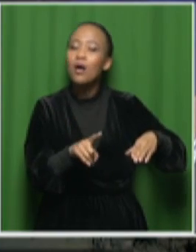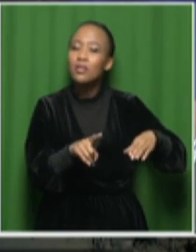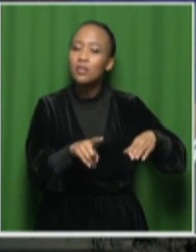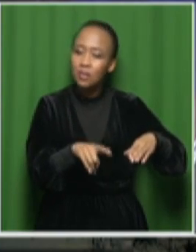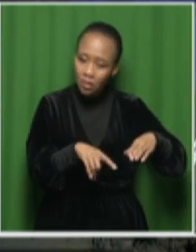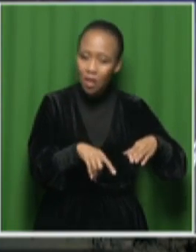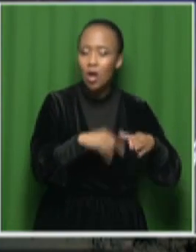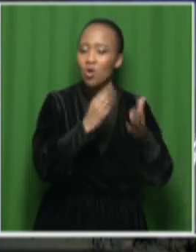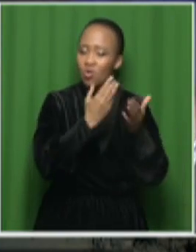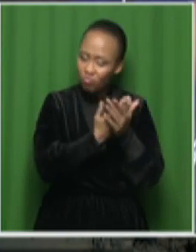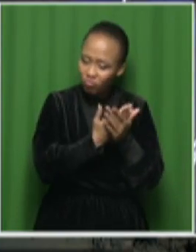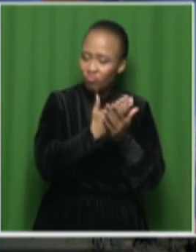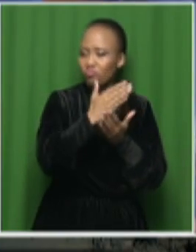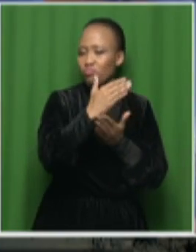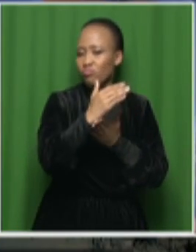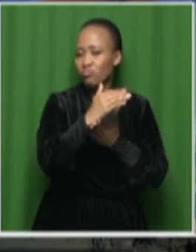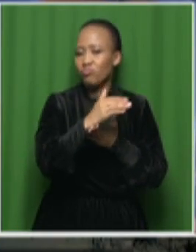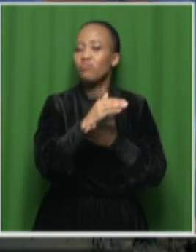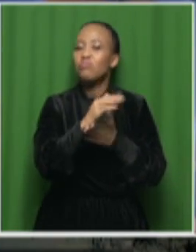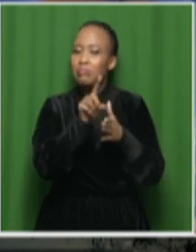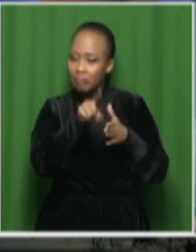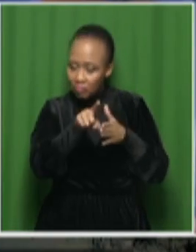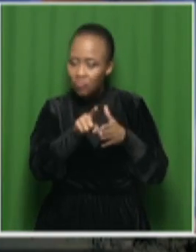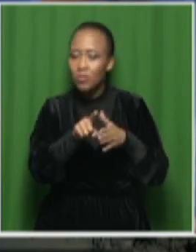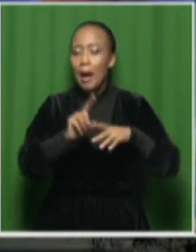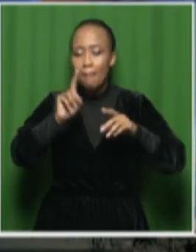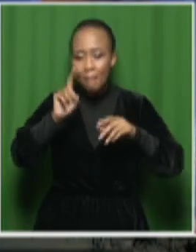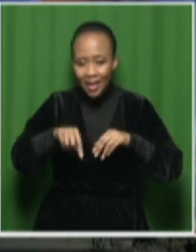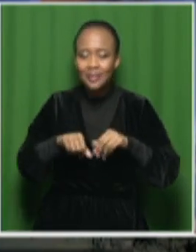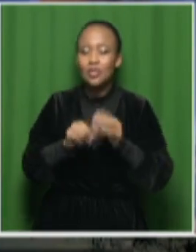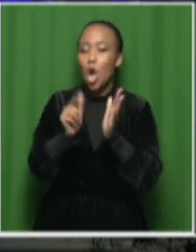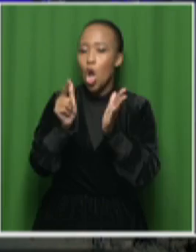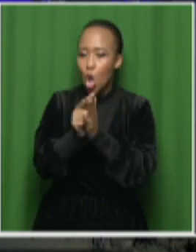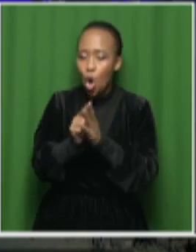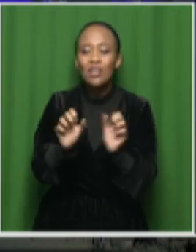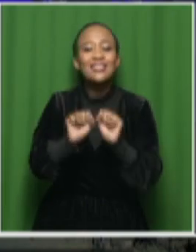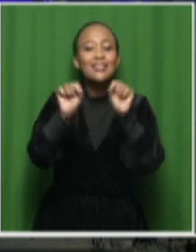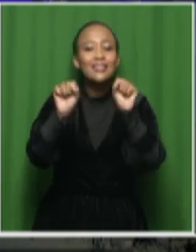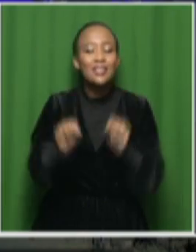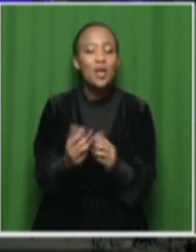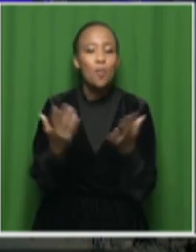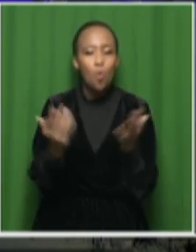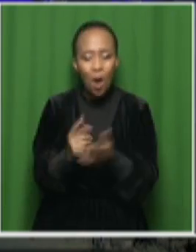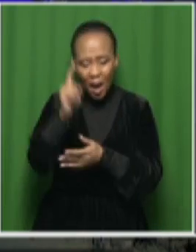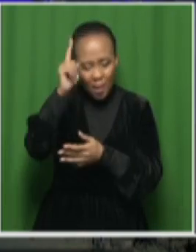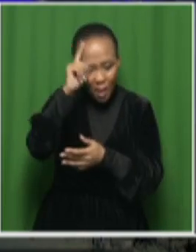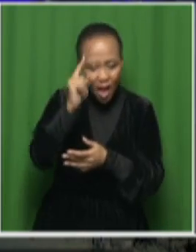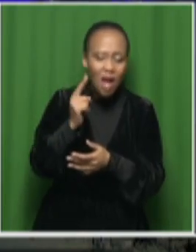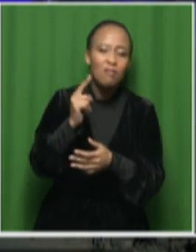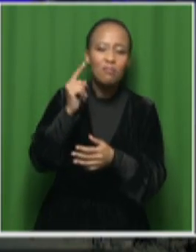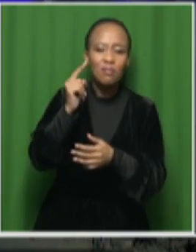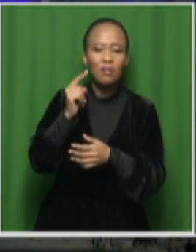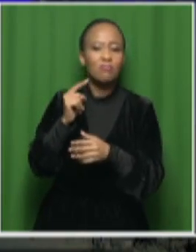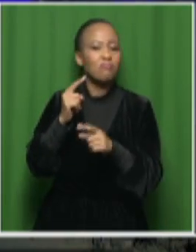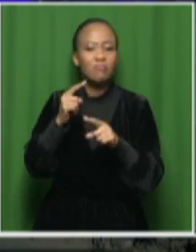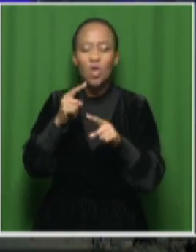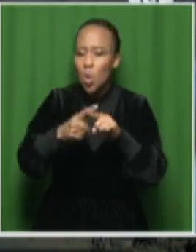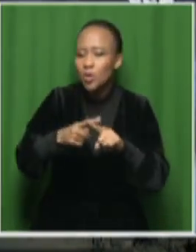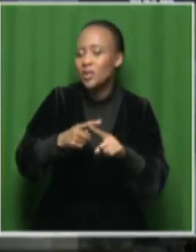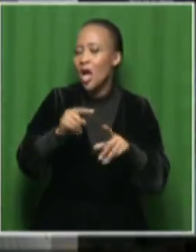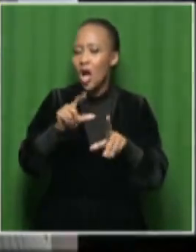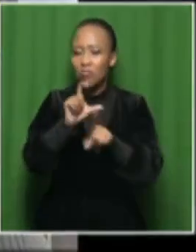Roman Dutch law basis and start our legal system on indigenous laws. Let's change the role of chiefs. Then we have